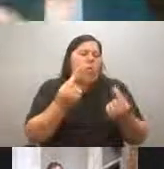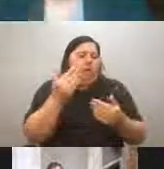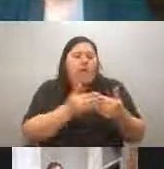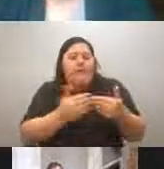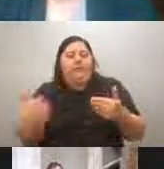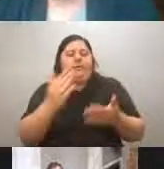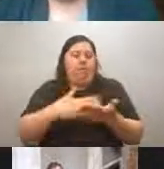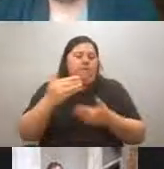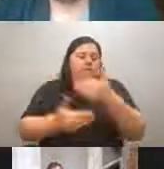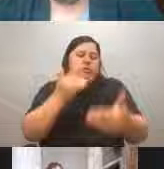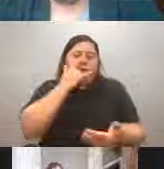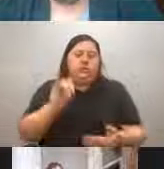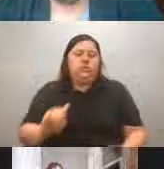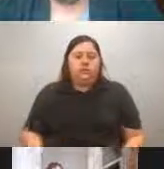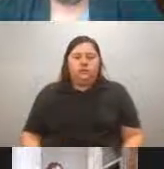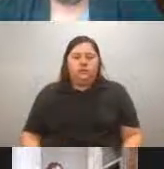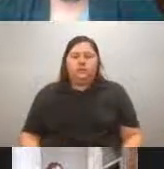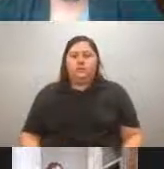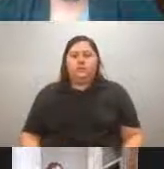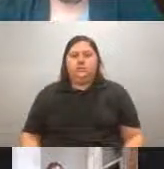move through the design phase.